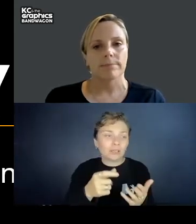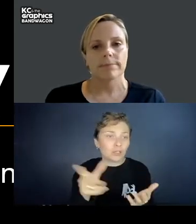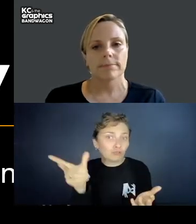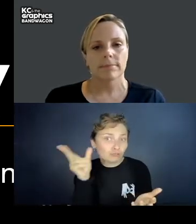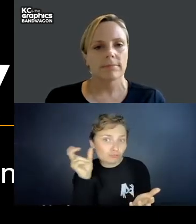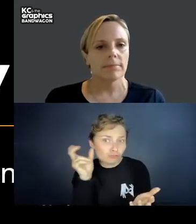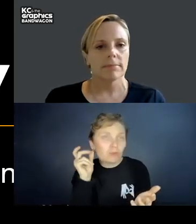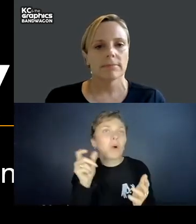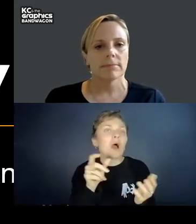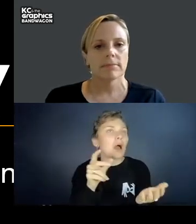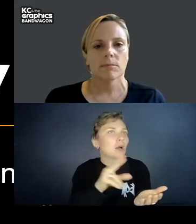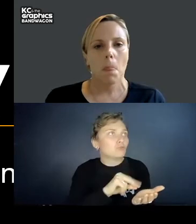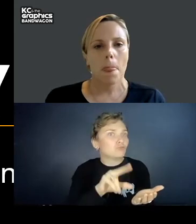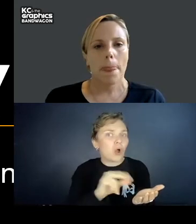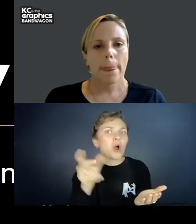technology.